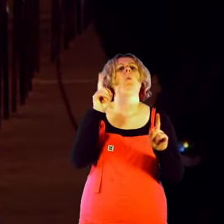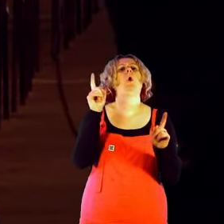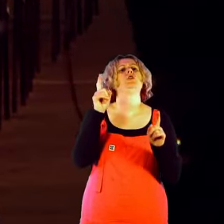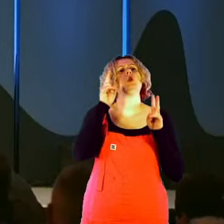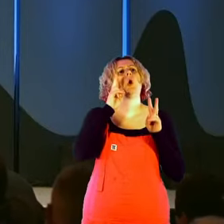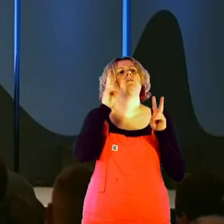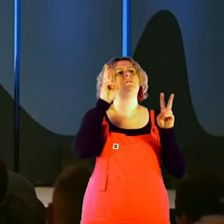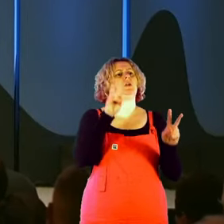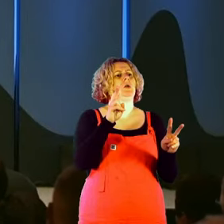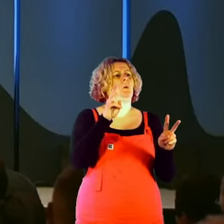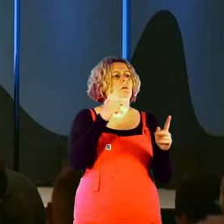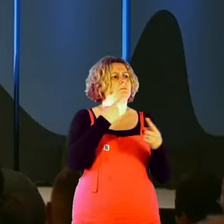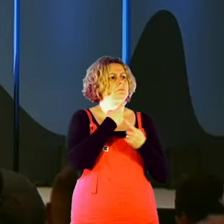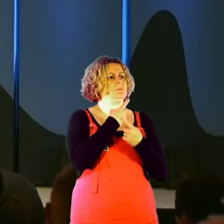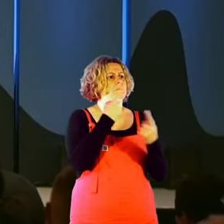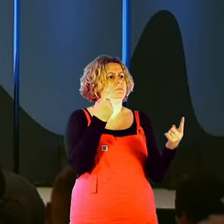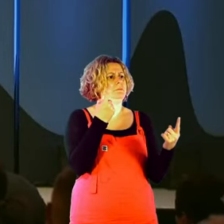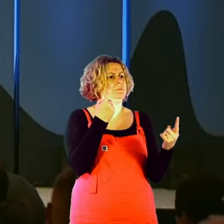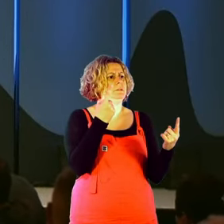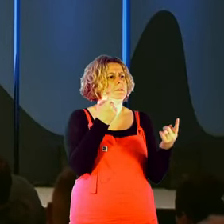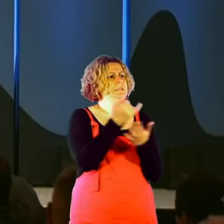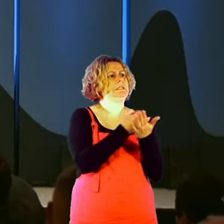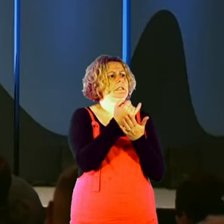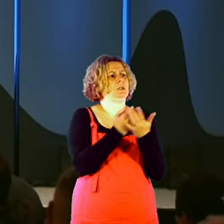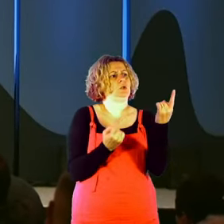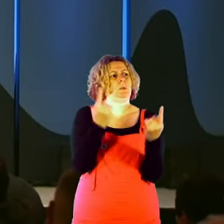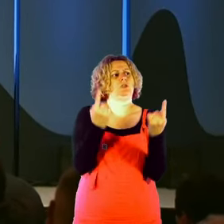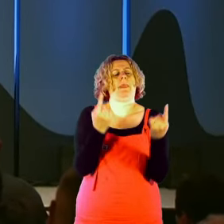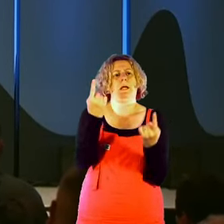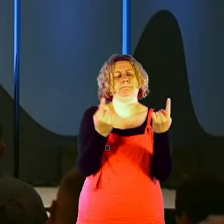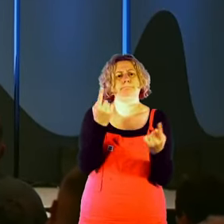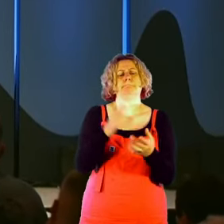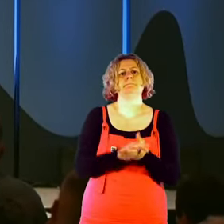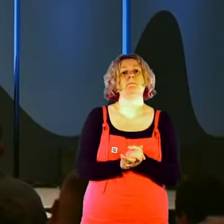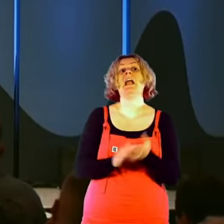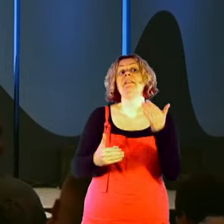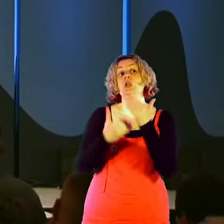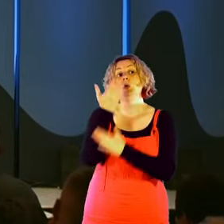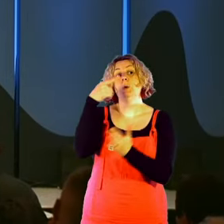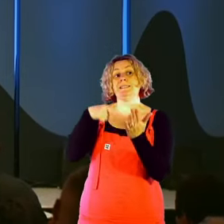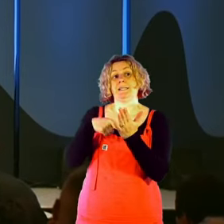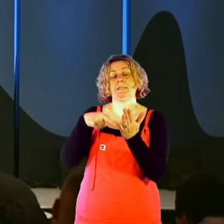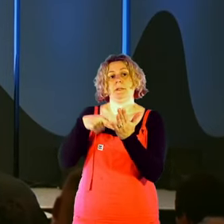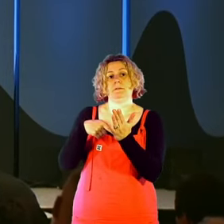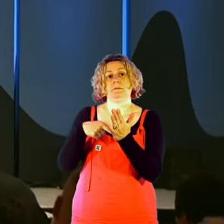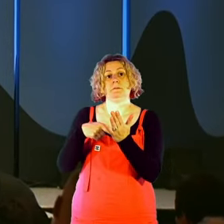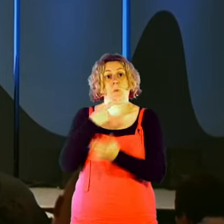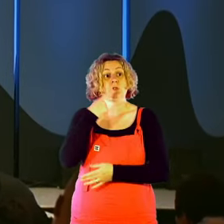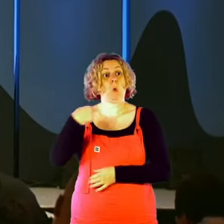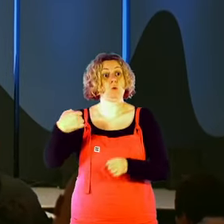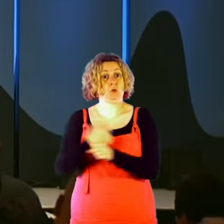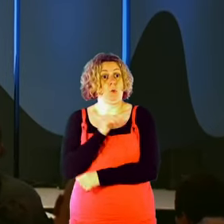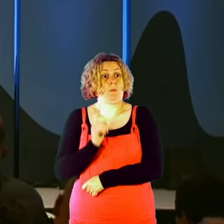Confessing sin to each other. Yeah, thank you. I mean, we're told to do it, aren't we, in the New Testament? And I don't know how often you do that.